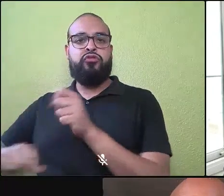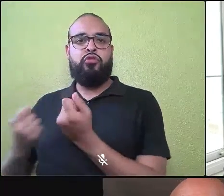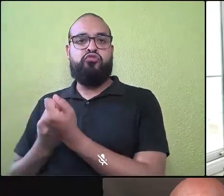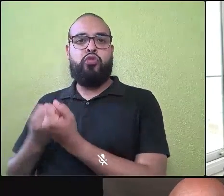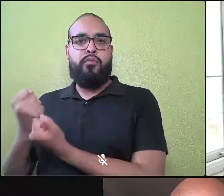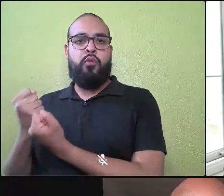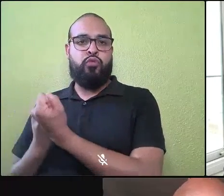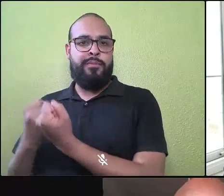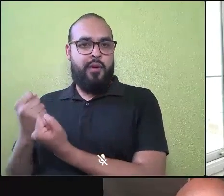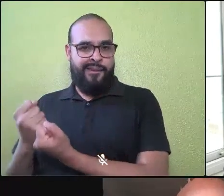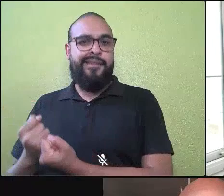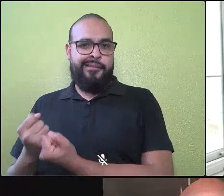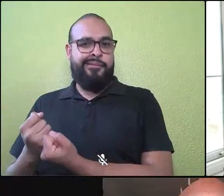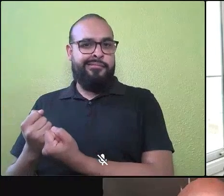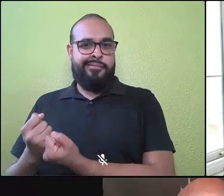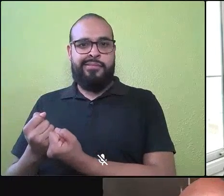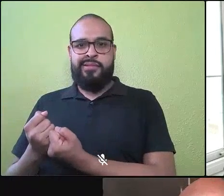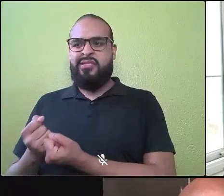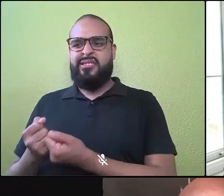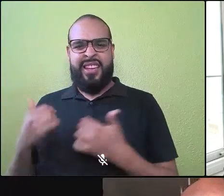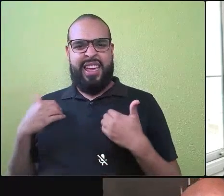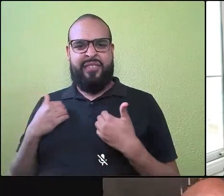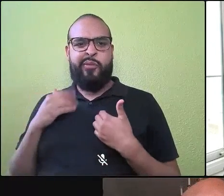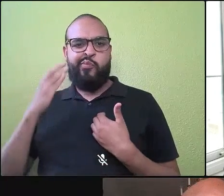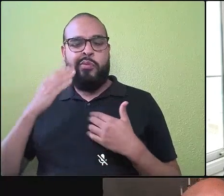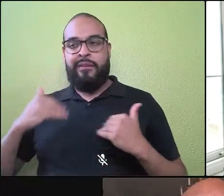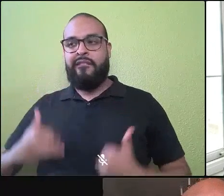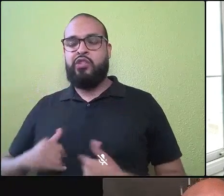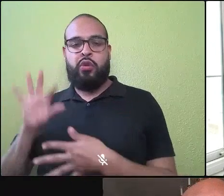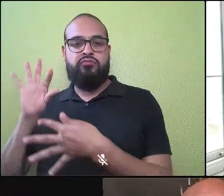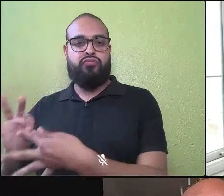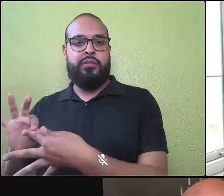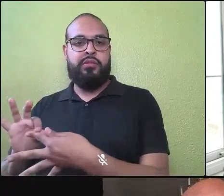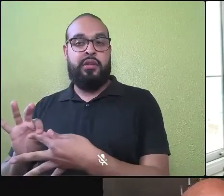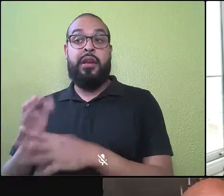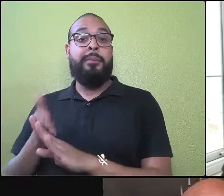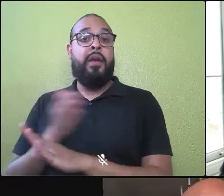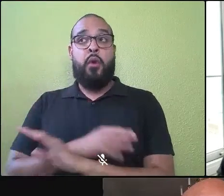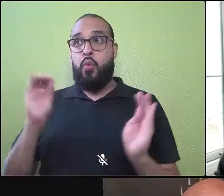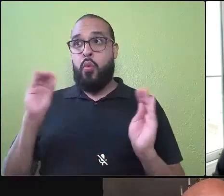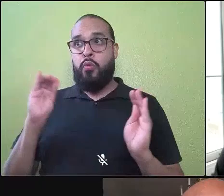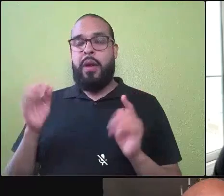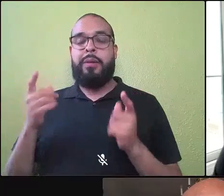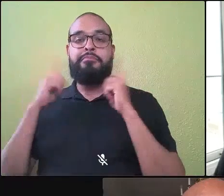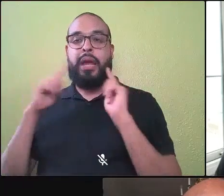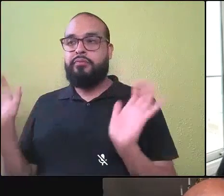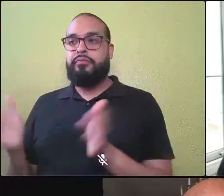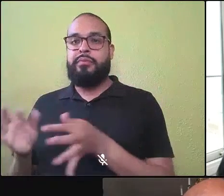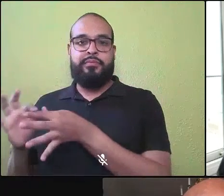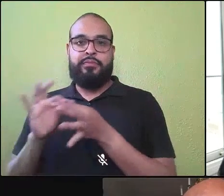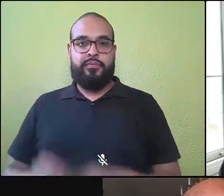a physical connection point where we didn't have it. Yeah, I would